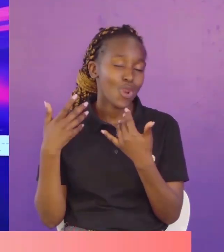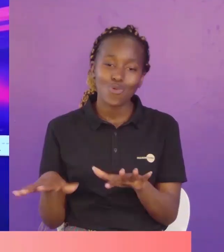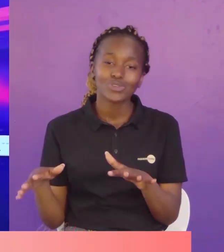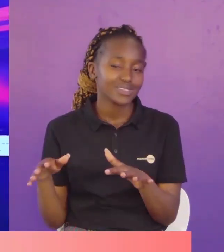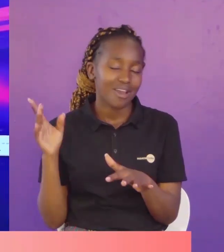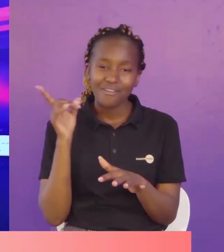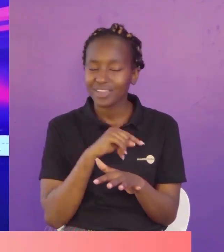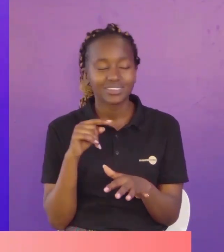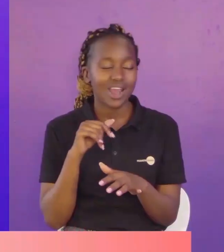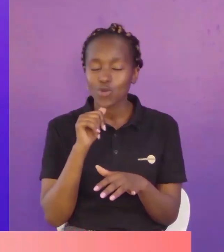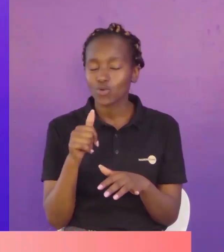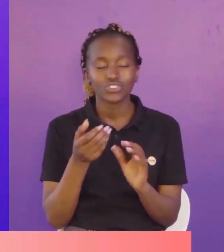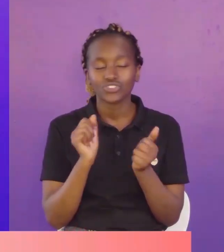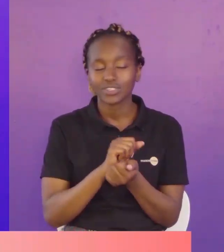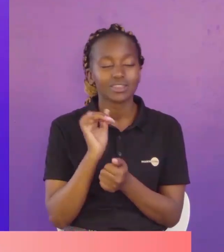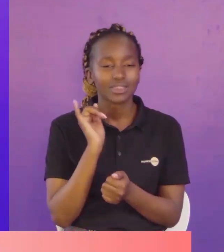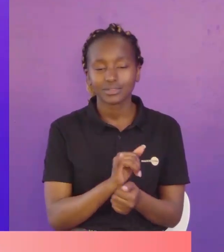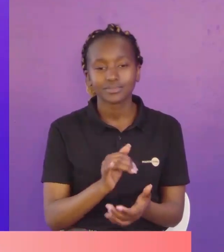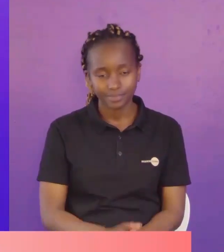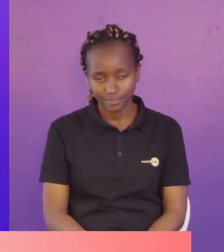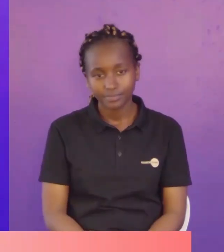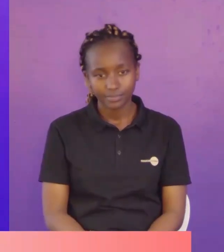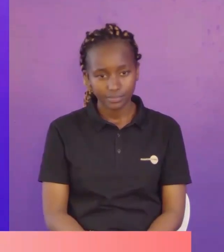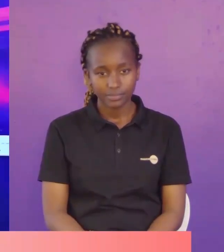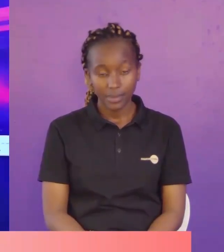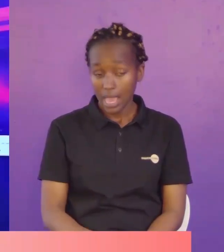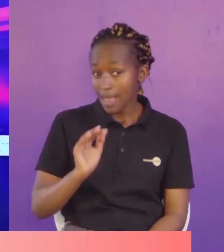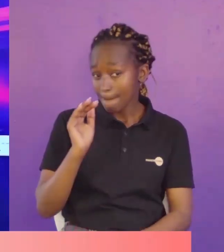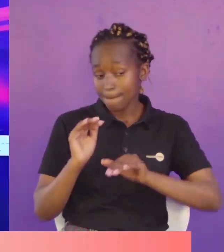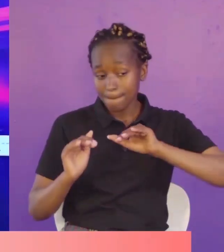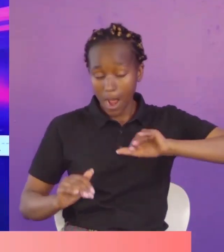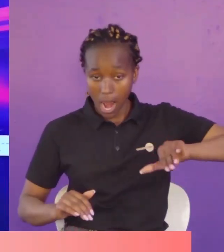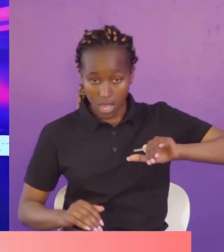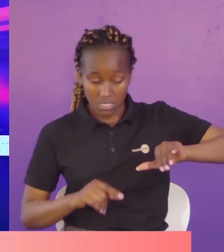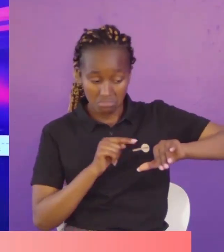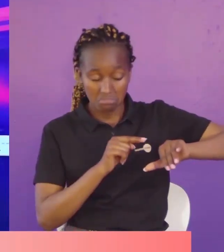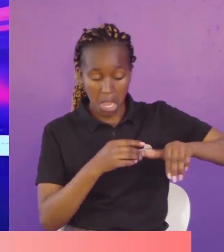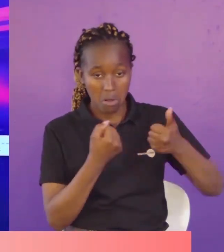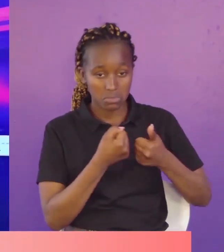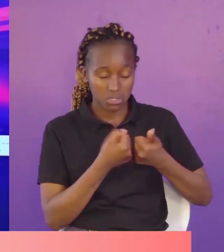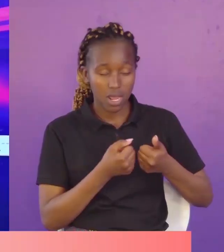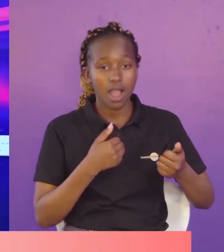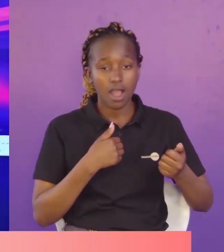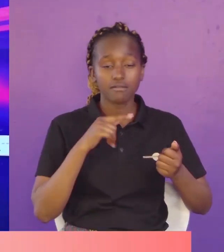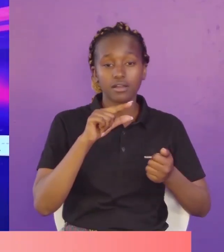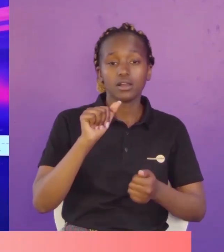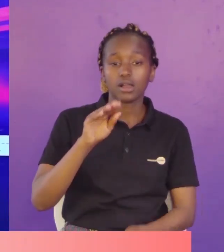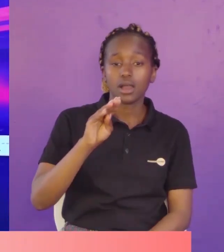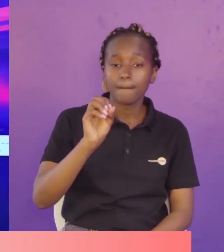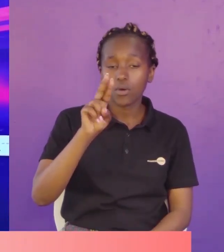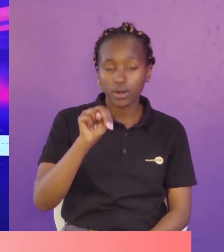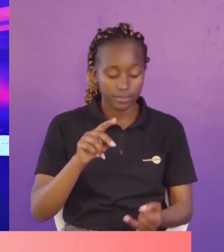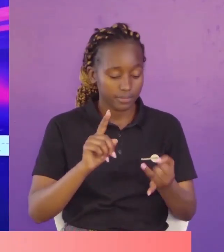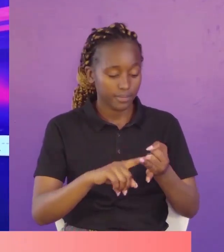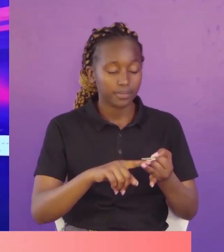think we should focus on AFCON now. The games that are remaining against Gabon, against Ivory Coast